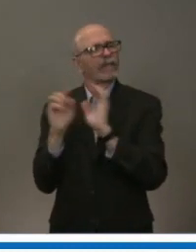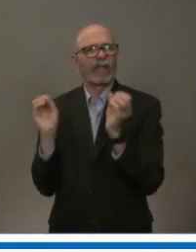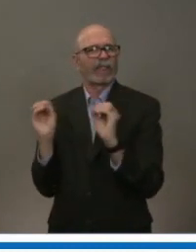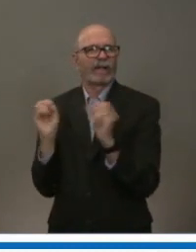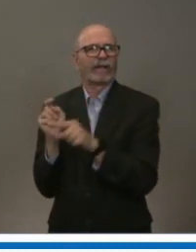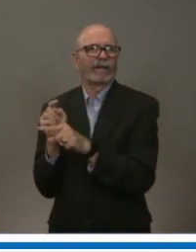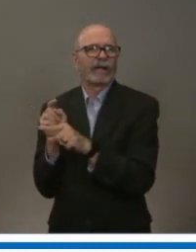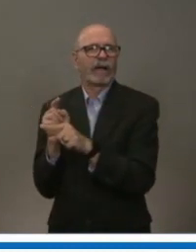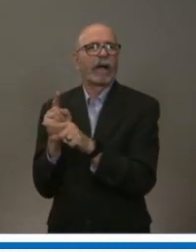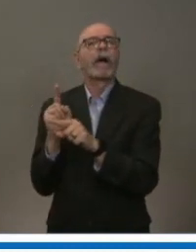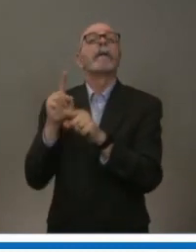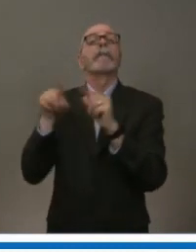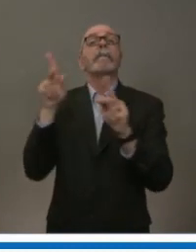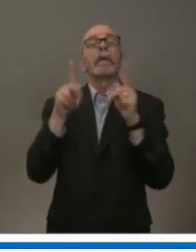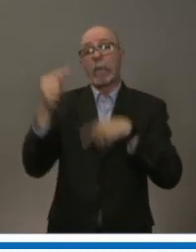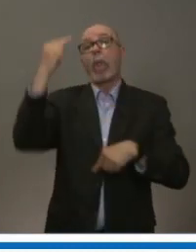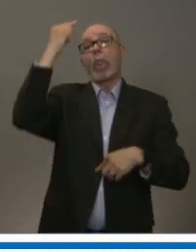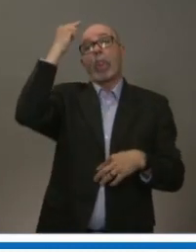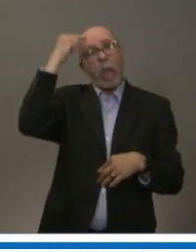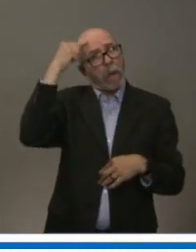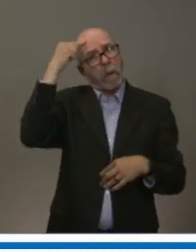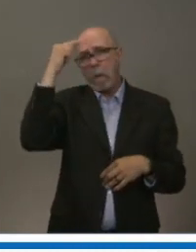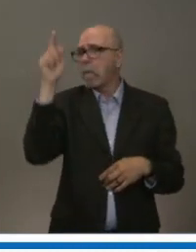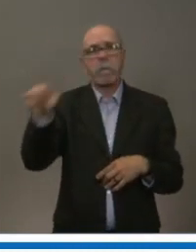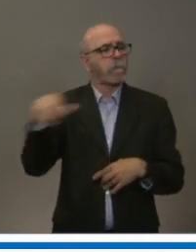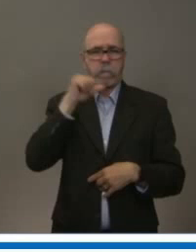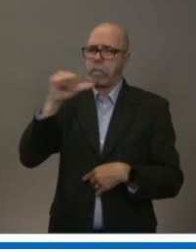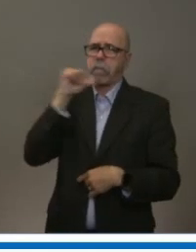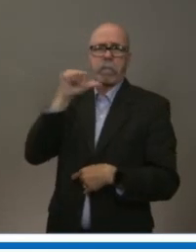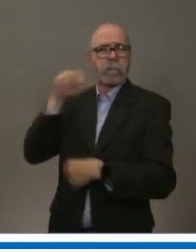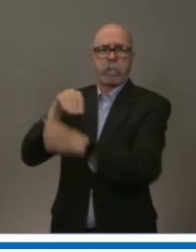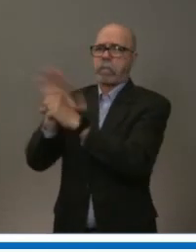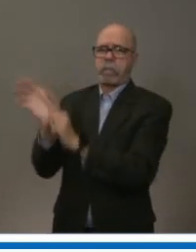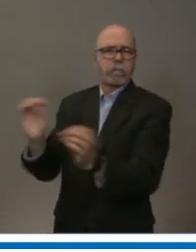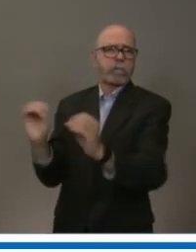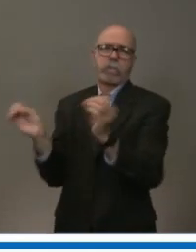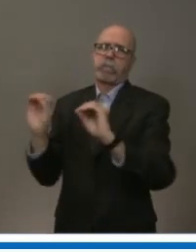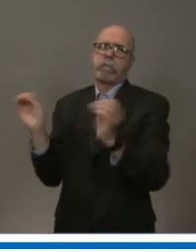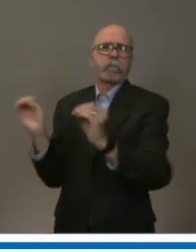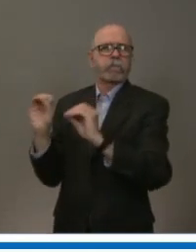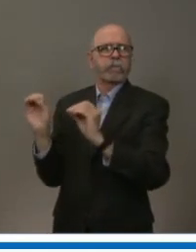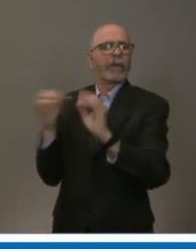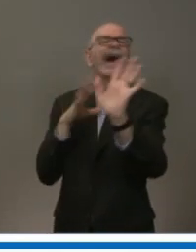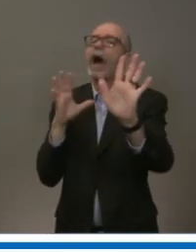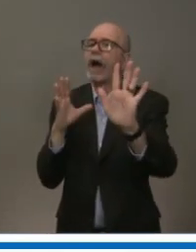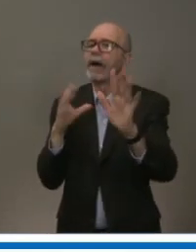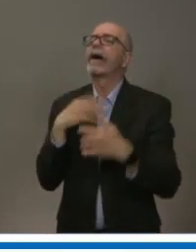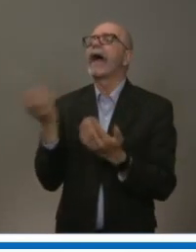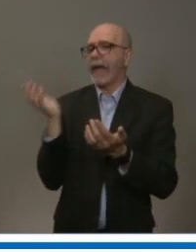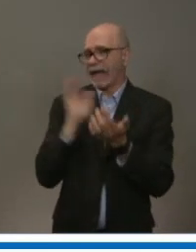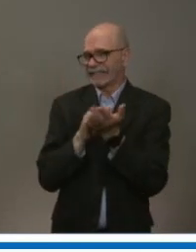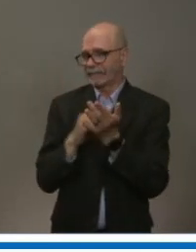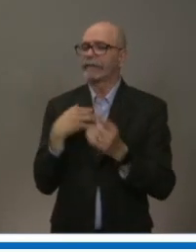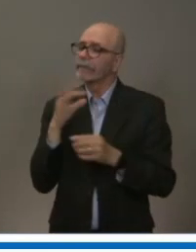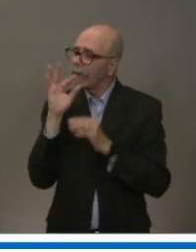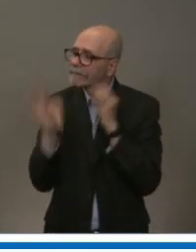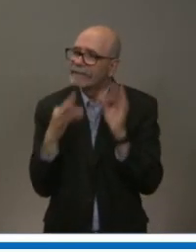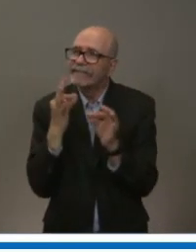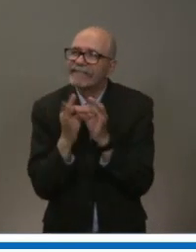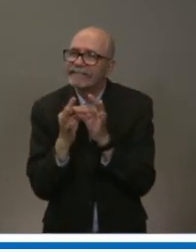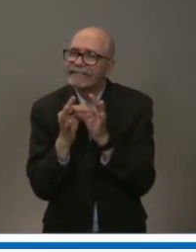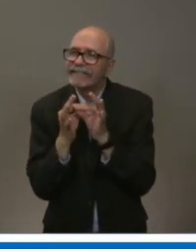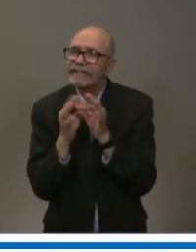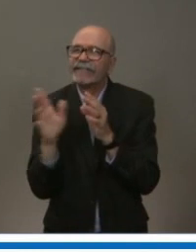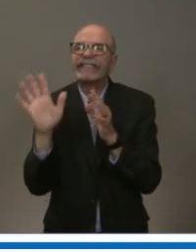felt that the person wasn't infected. The test was repeated because of a change in the individual's status, which came